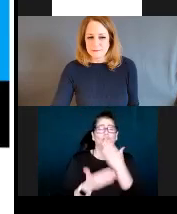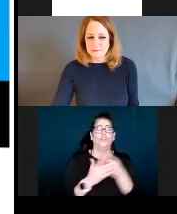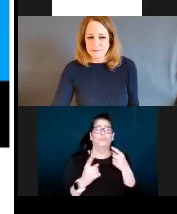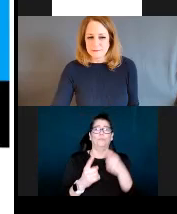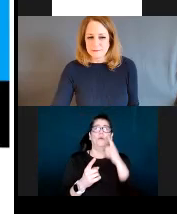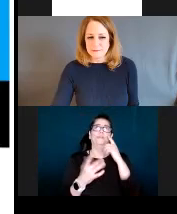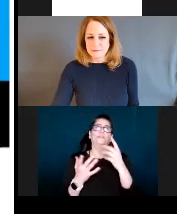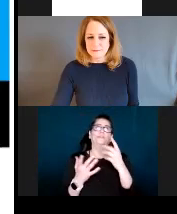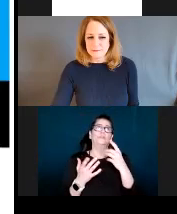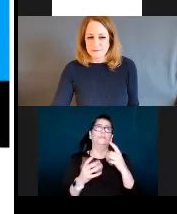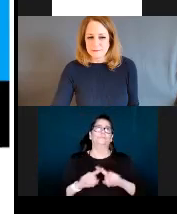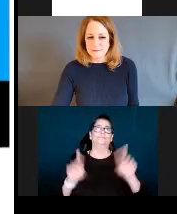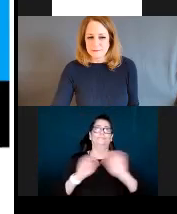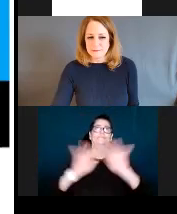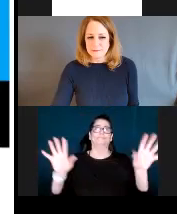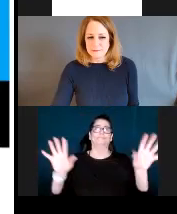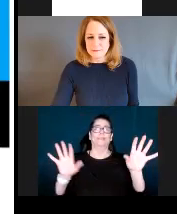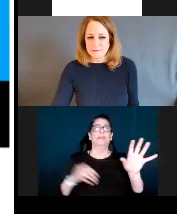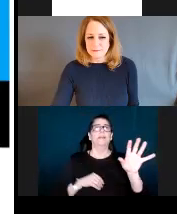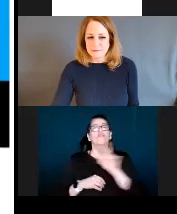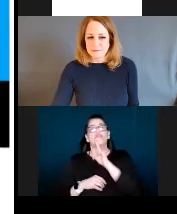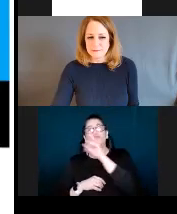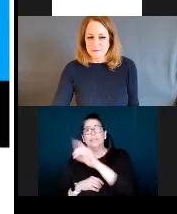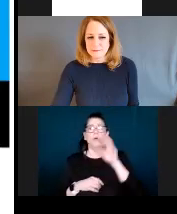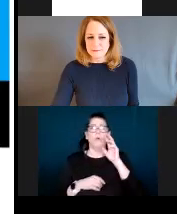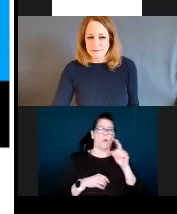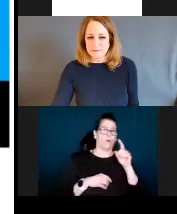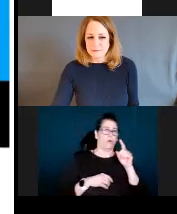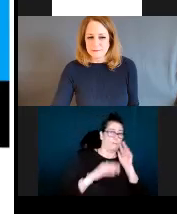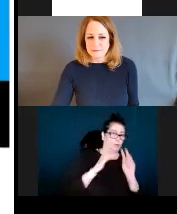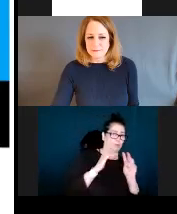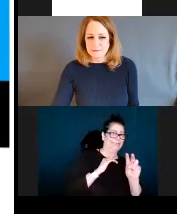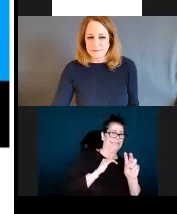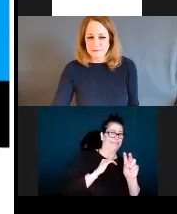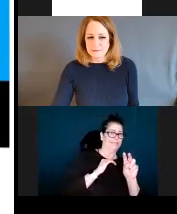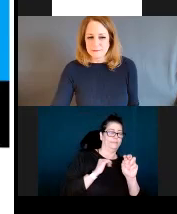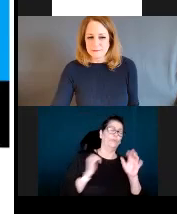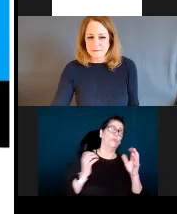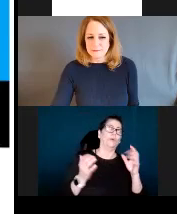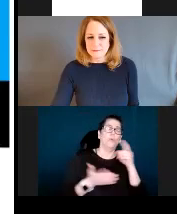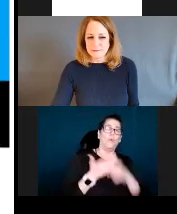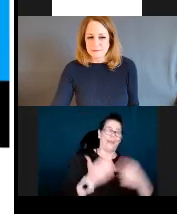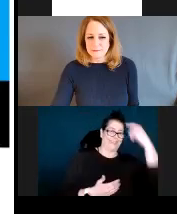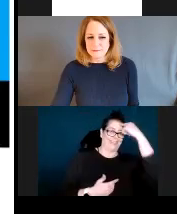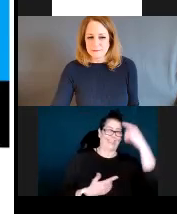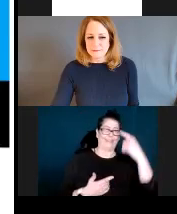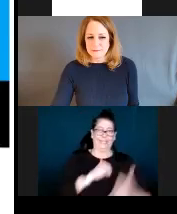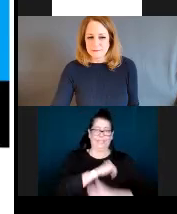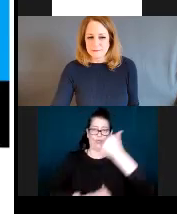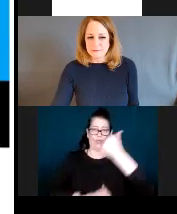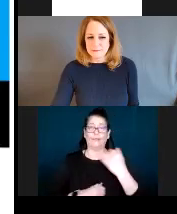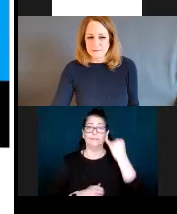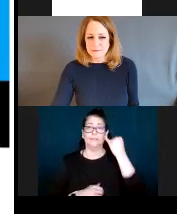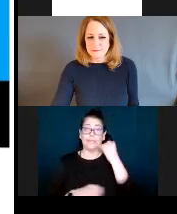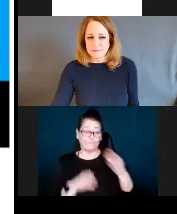and perceived physical threat. So an example being, if someone is in a home with an unsafe